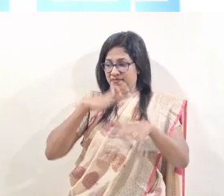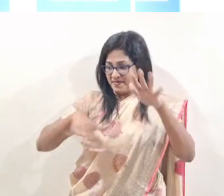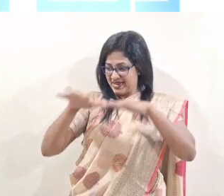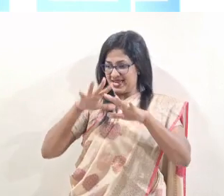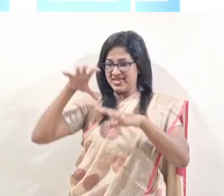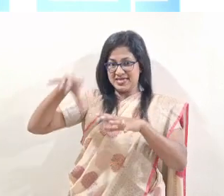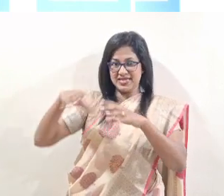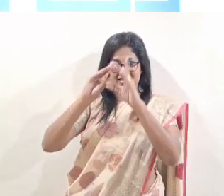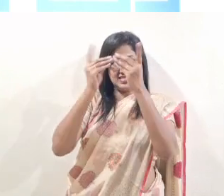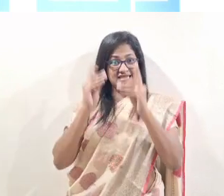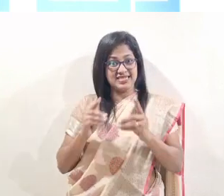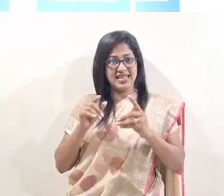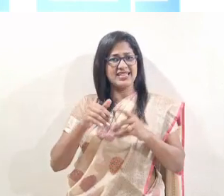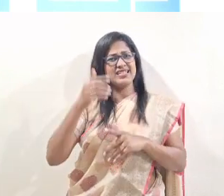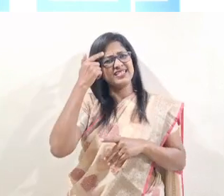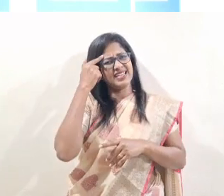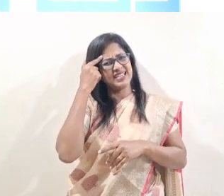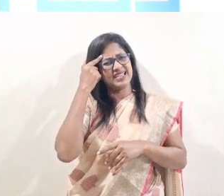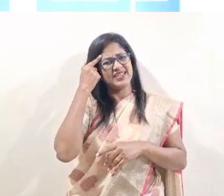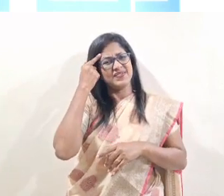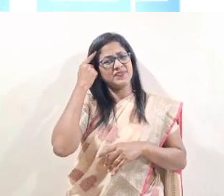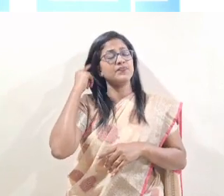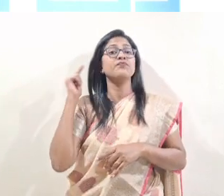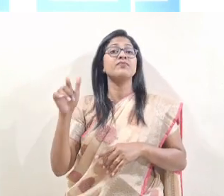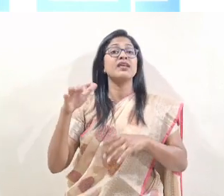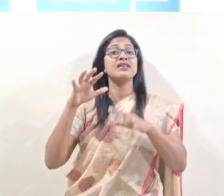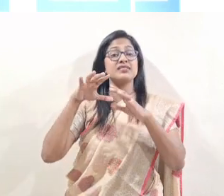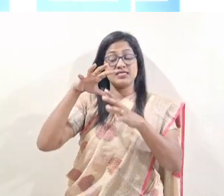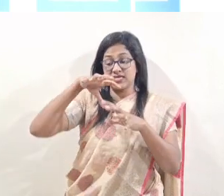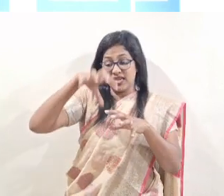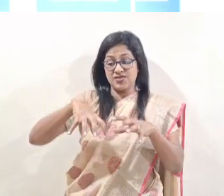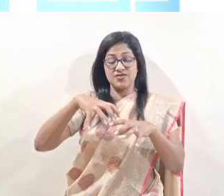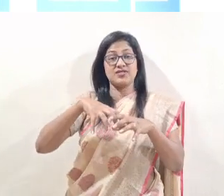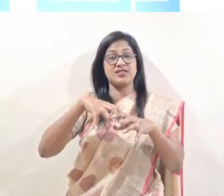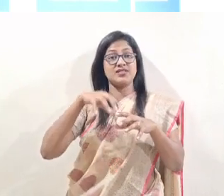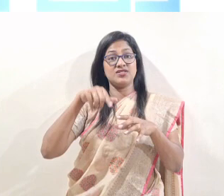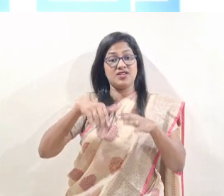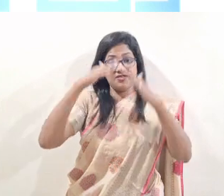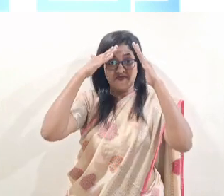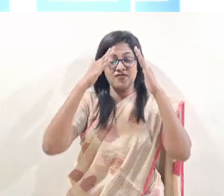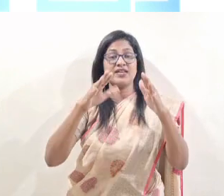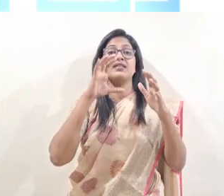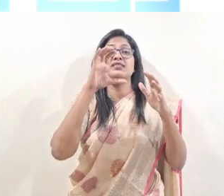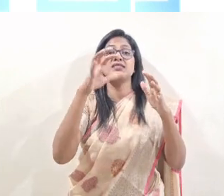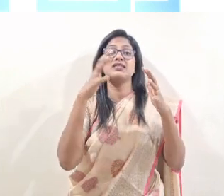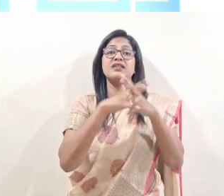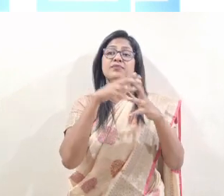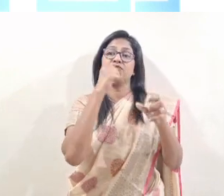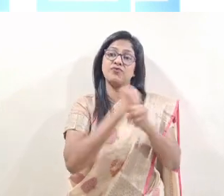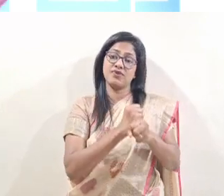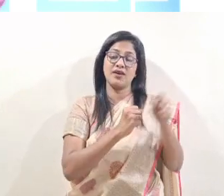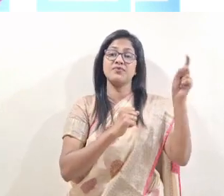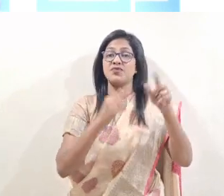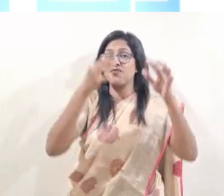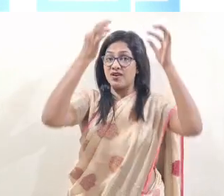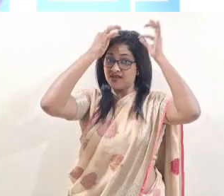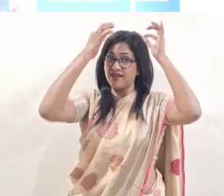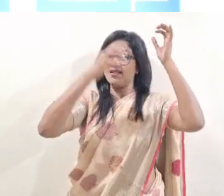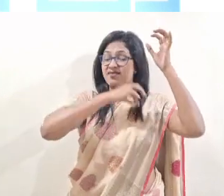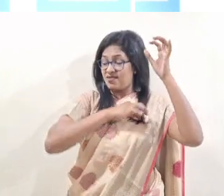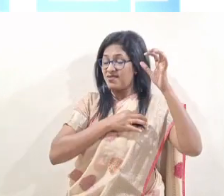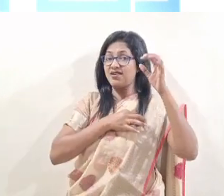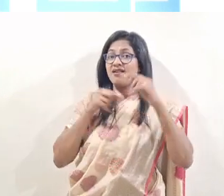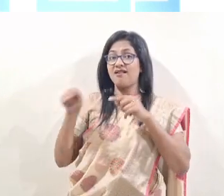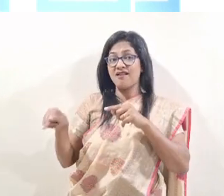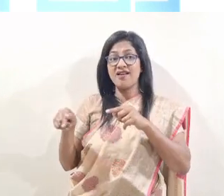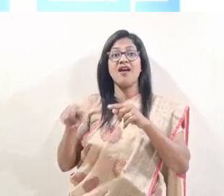station, there was this thought. The station was specifically developed to cater to the Commonwealth Games because Jawaharlal Nehru Stadium was the main